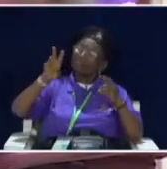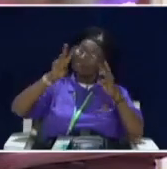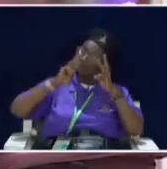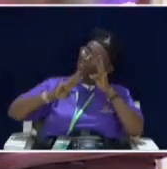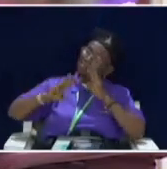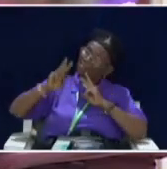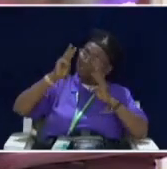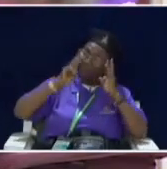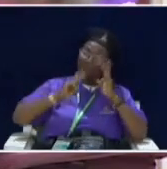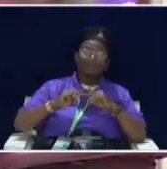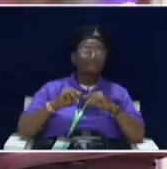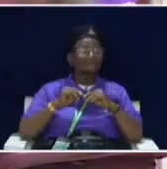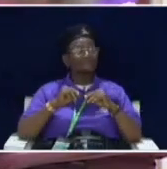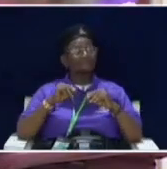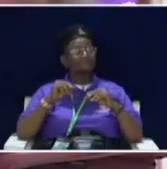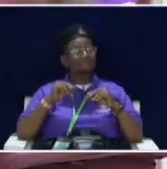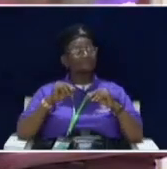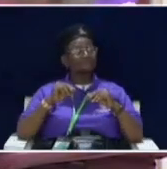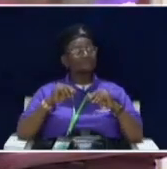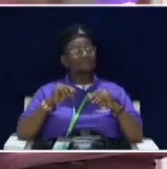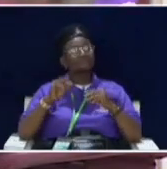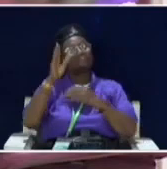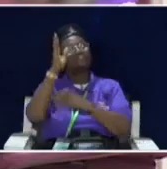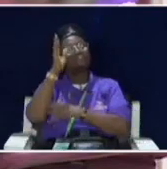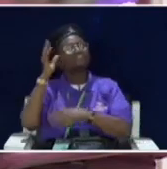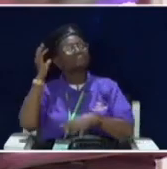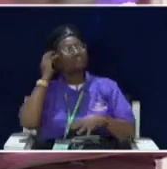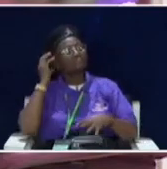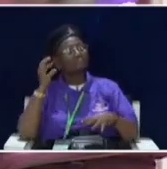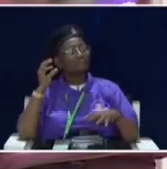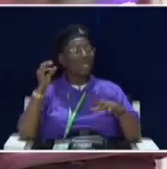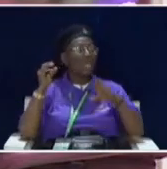kígbe. God heard. Ọlọ́run gbọ́.